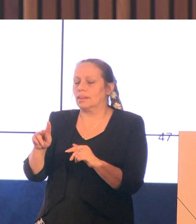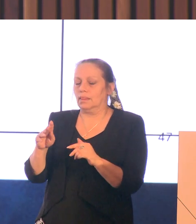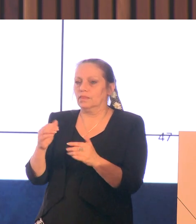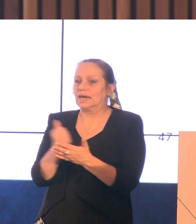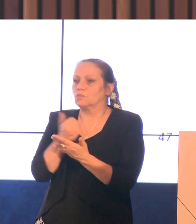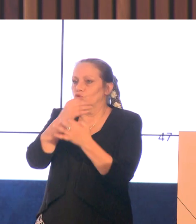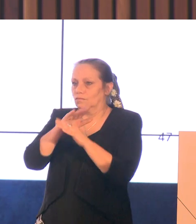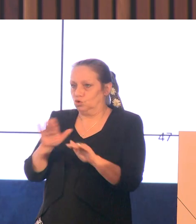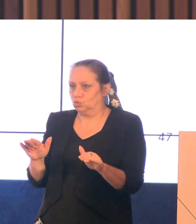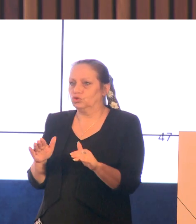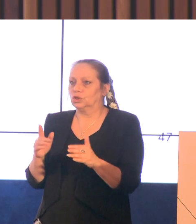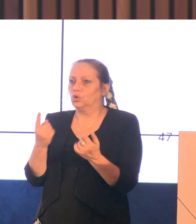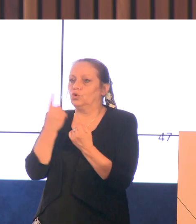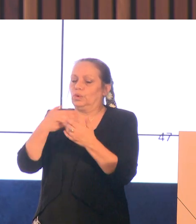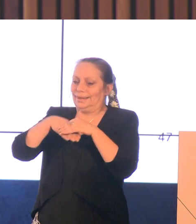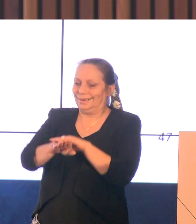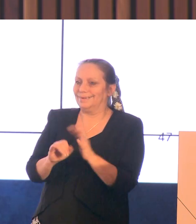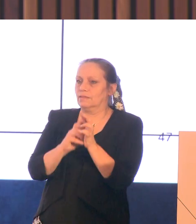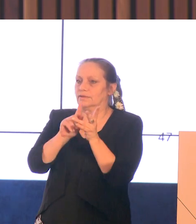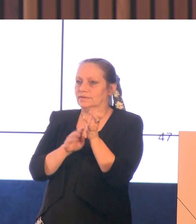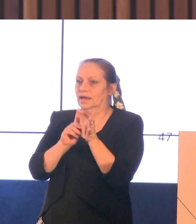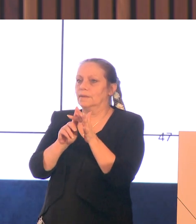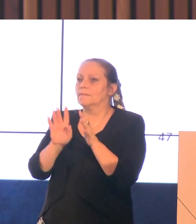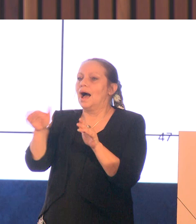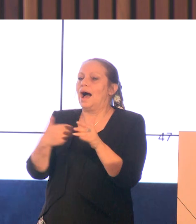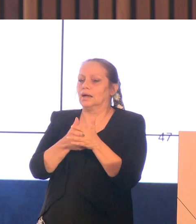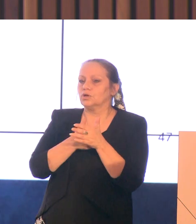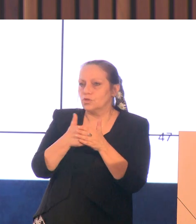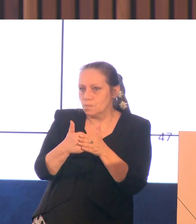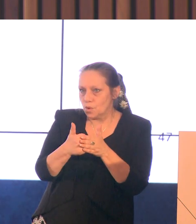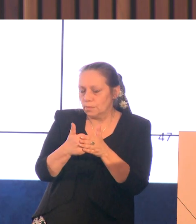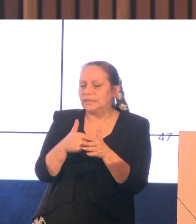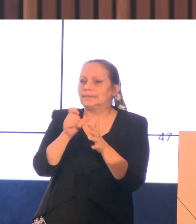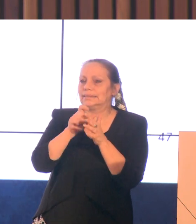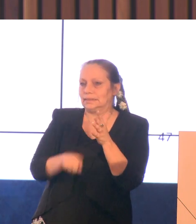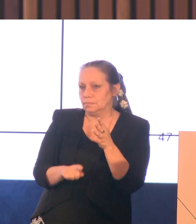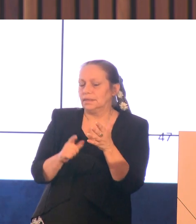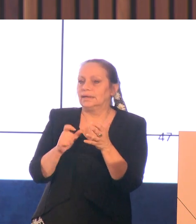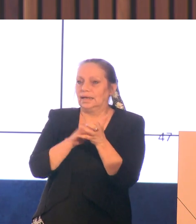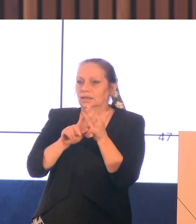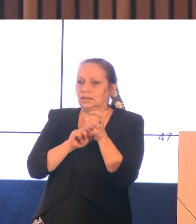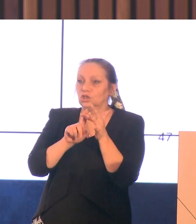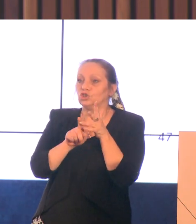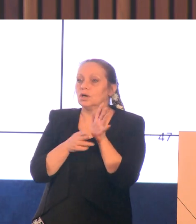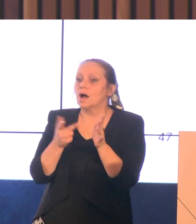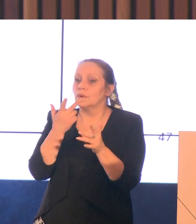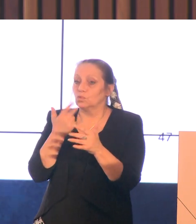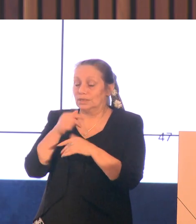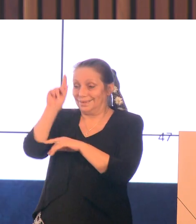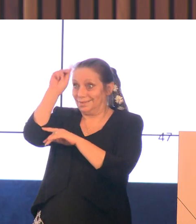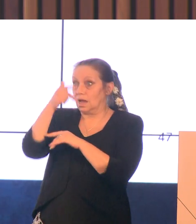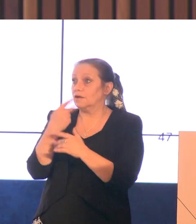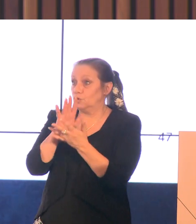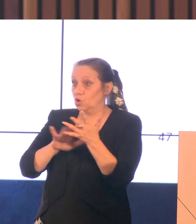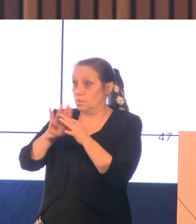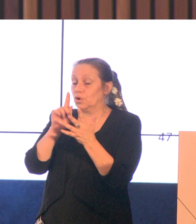children who would enter the scheme under the permanent and significant disability conditions. But if you're a